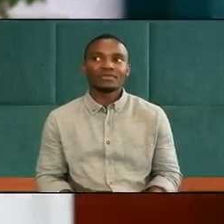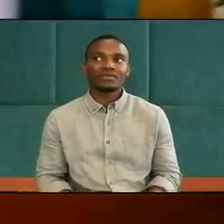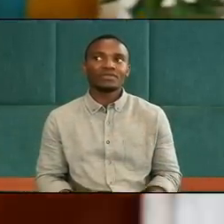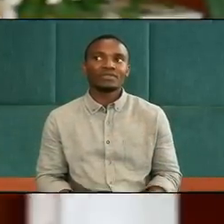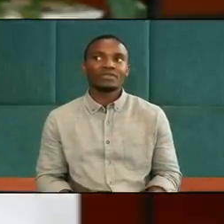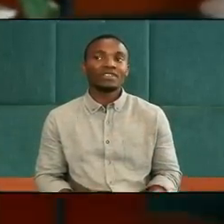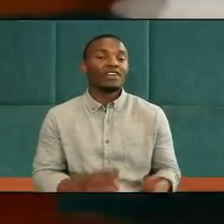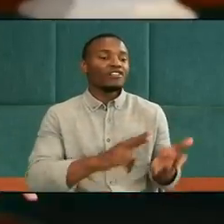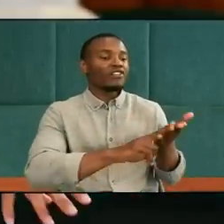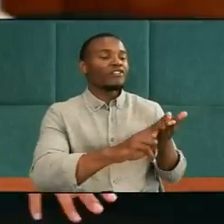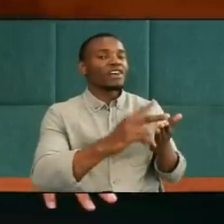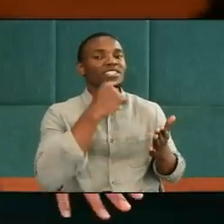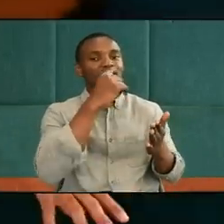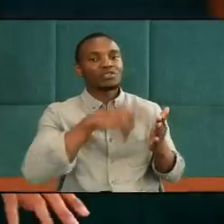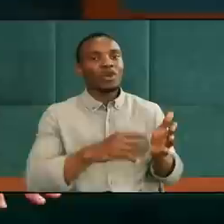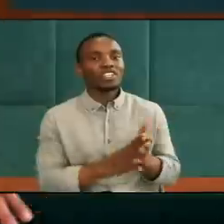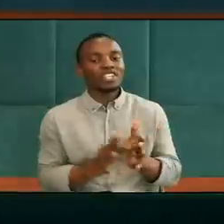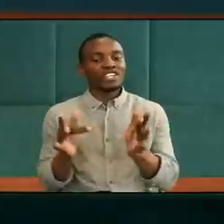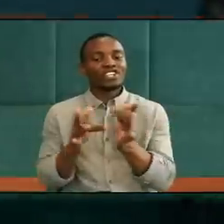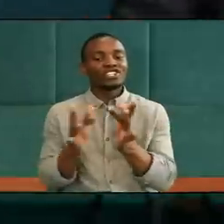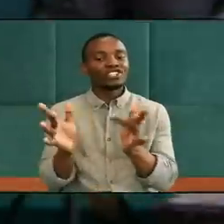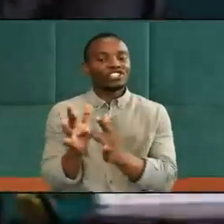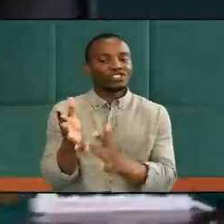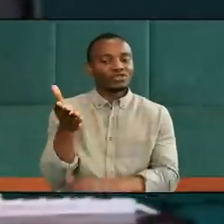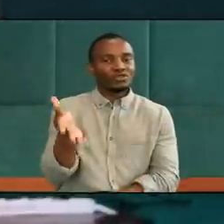Ha! The text says, Jesus